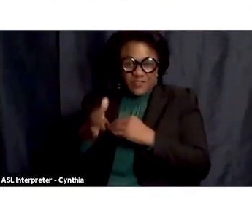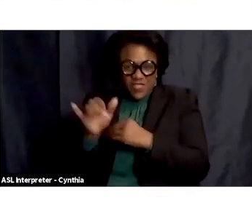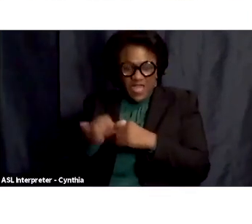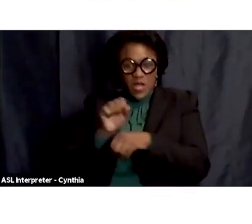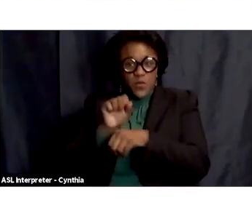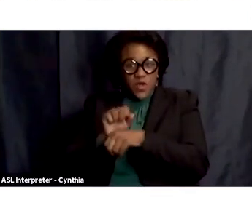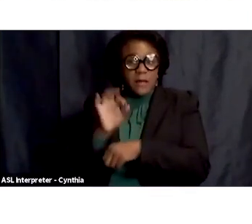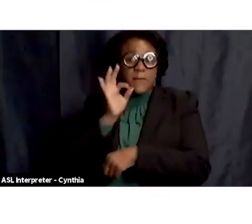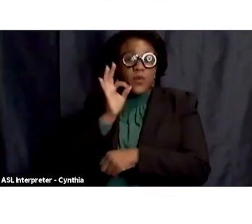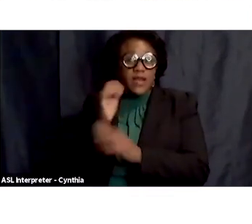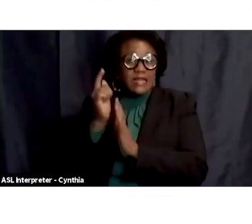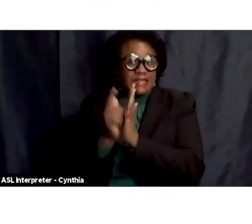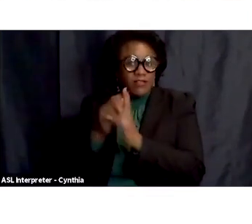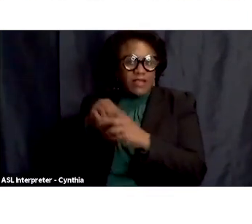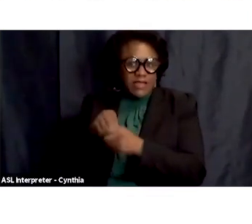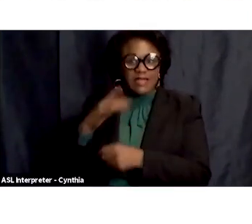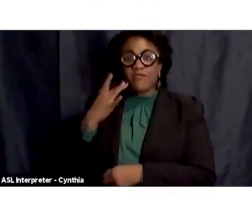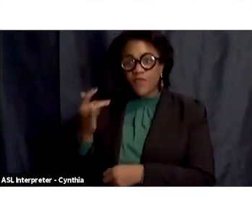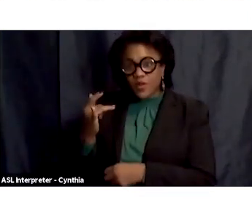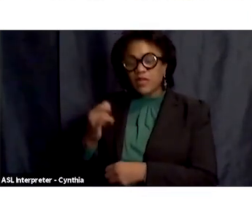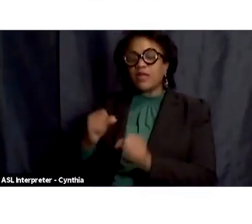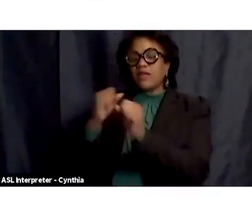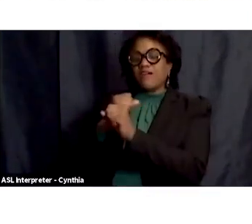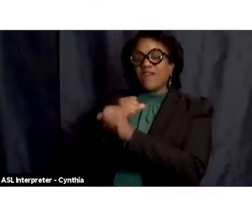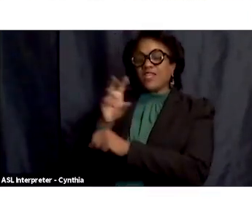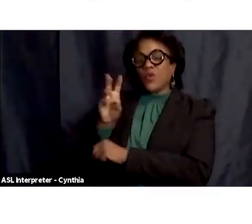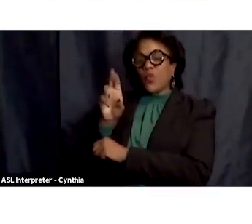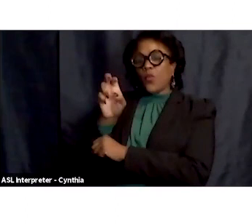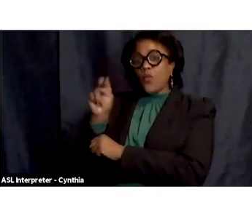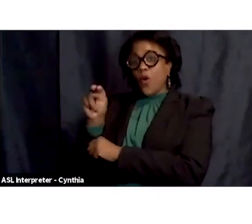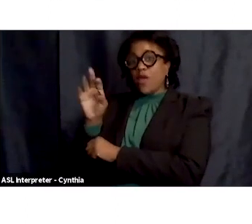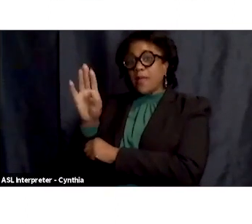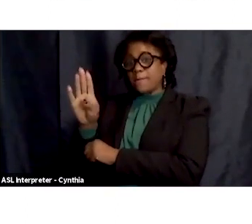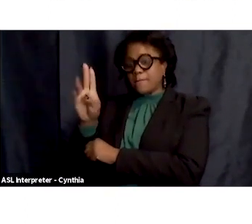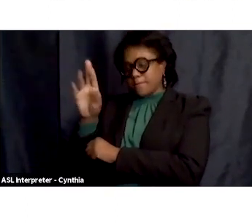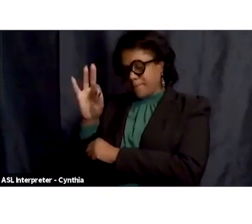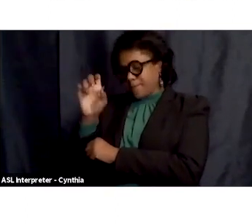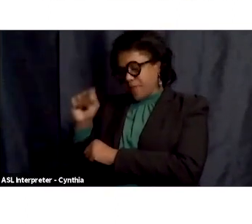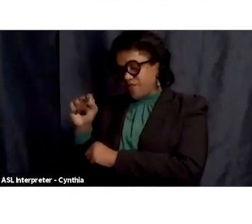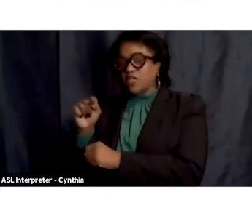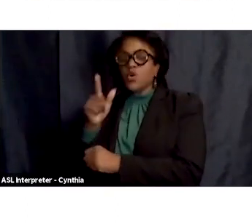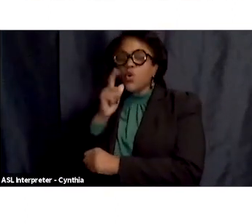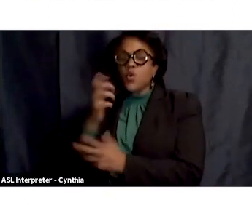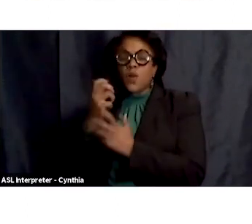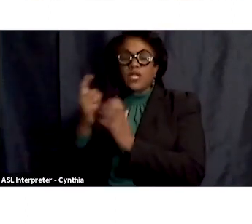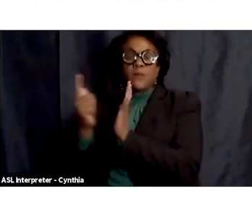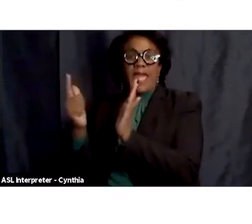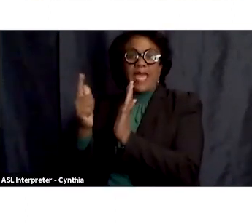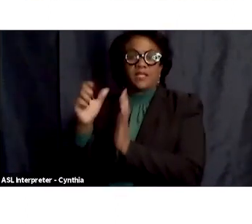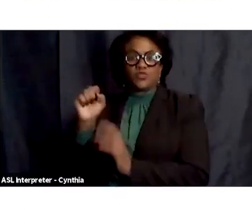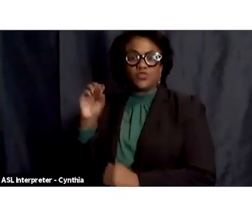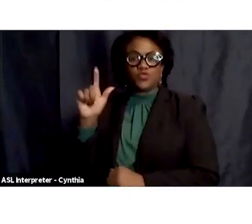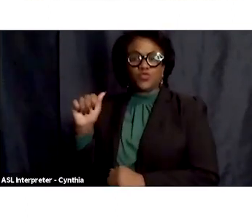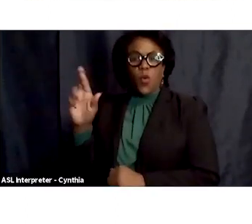marijuana legalization in California, fighting Warren Buffett, who was trying to ban solar energy in Nevada. Went to New York and went